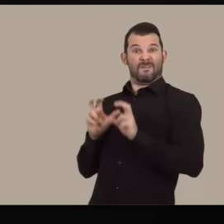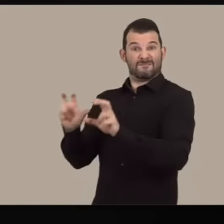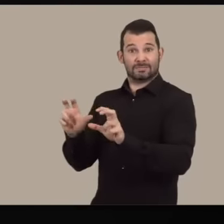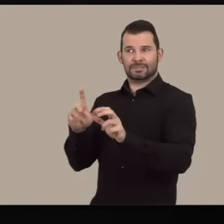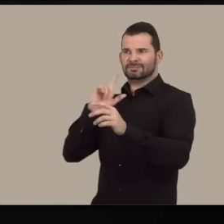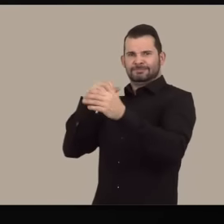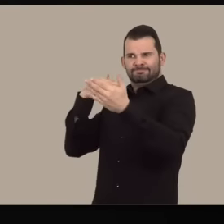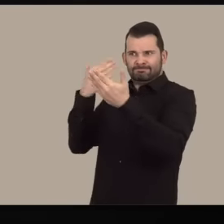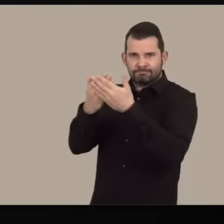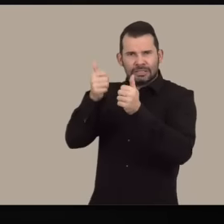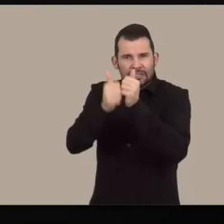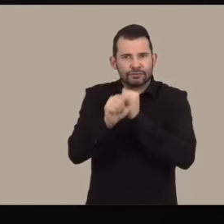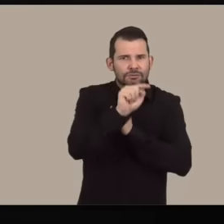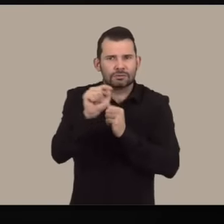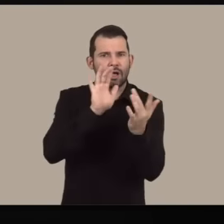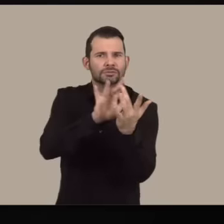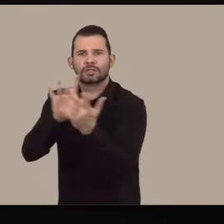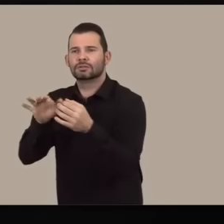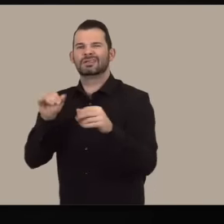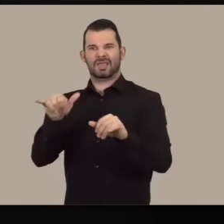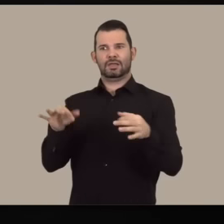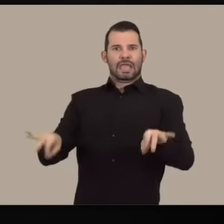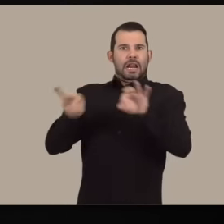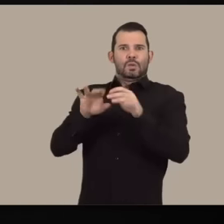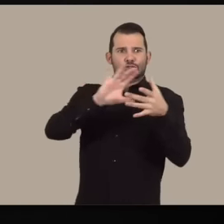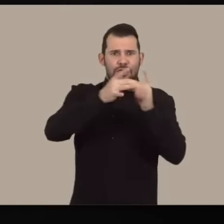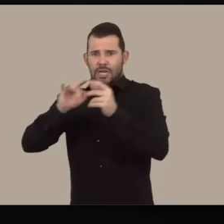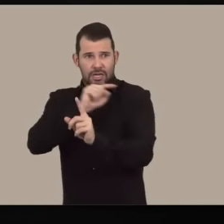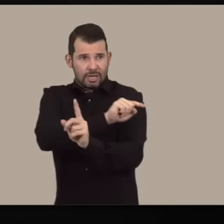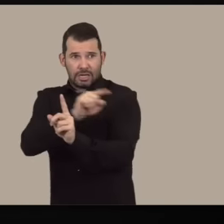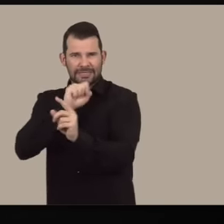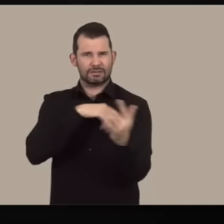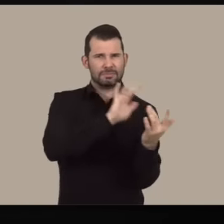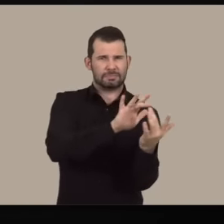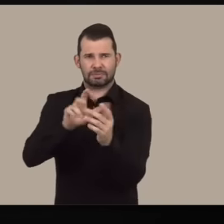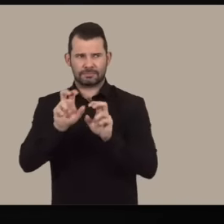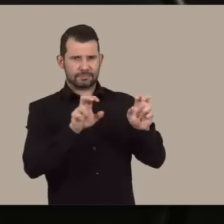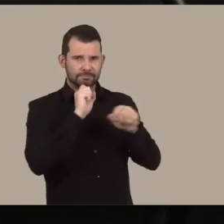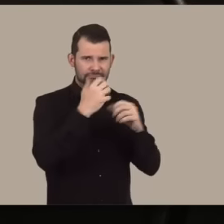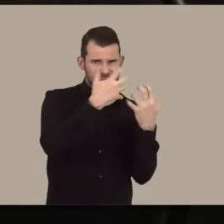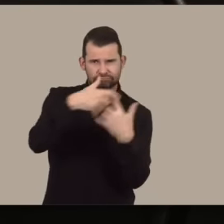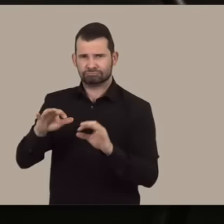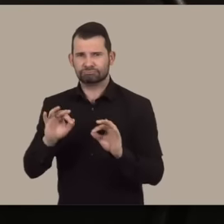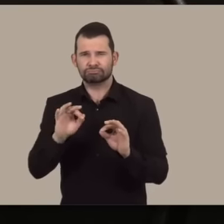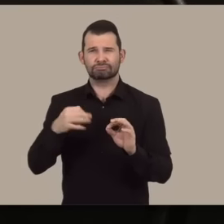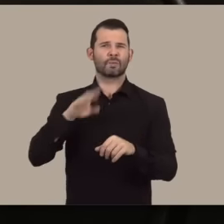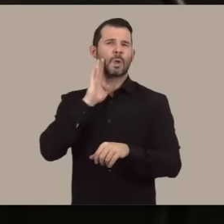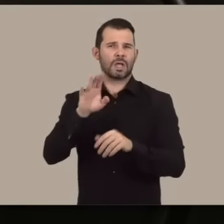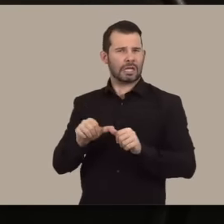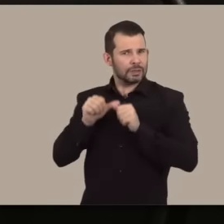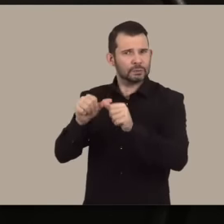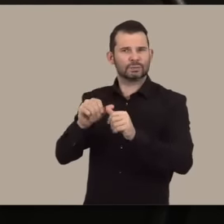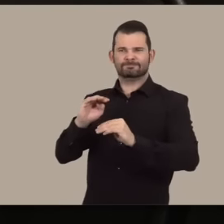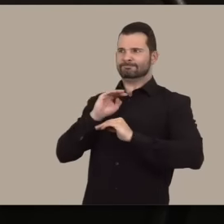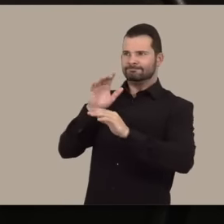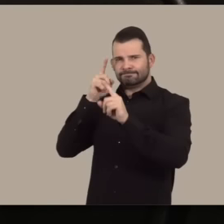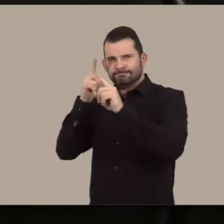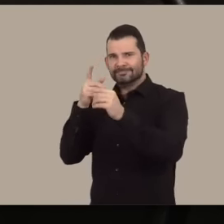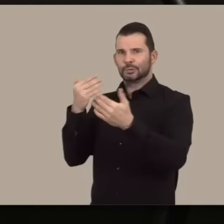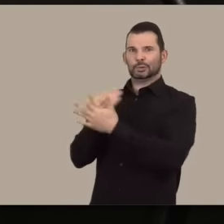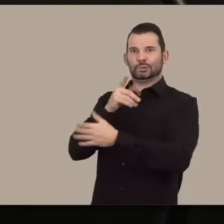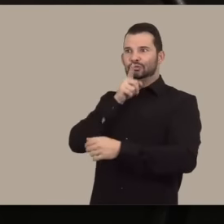our investment reaches every point of contact in the value chain. We are going to continue to meet the new